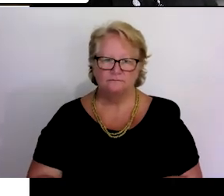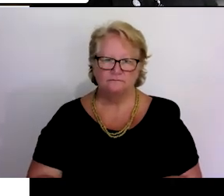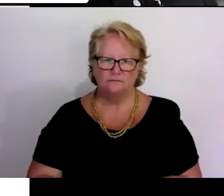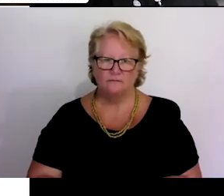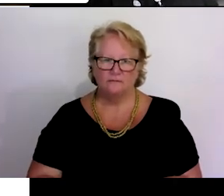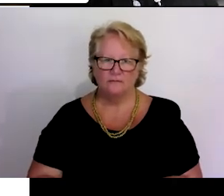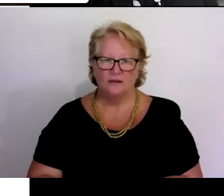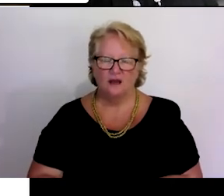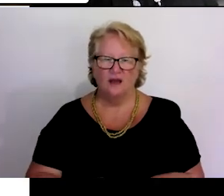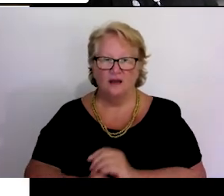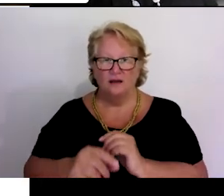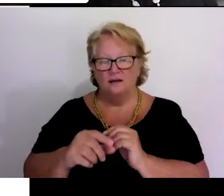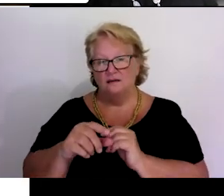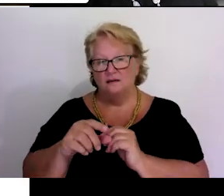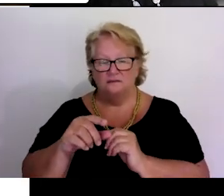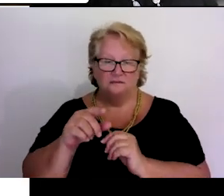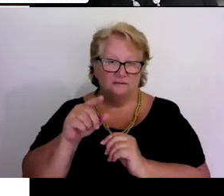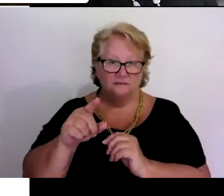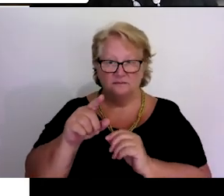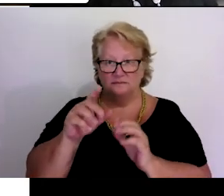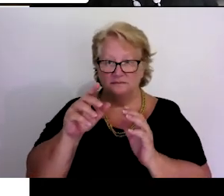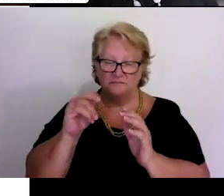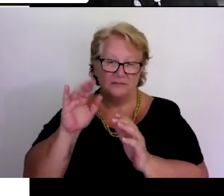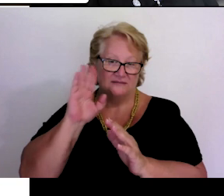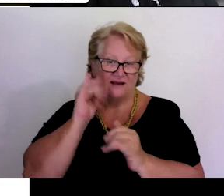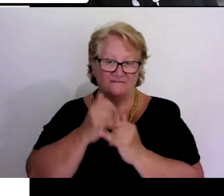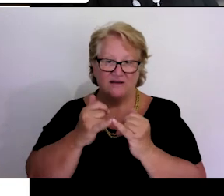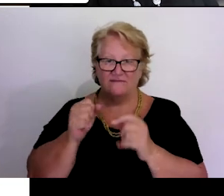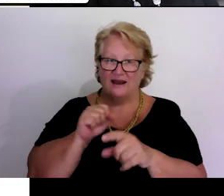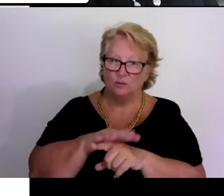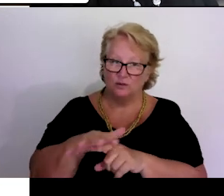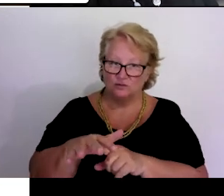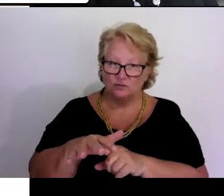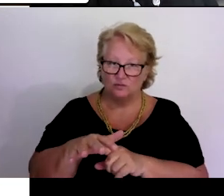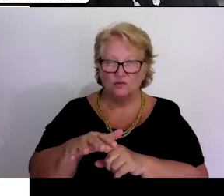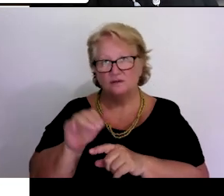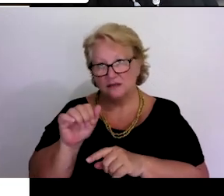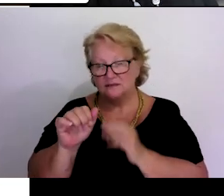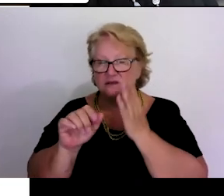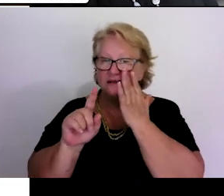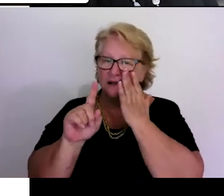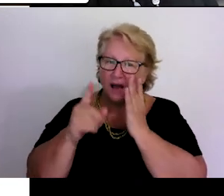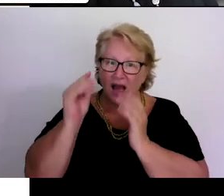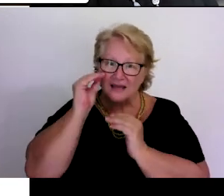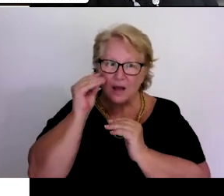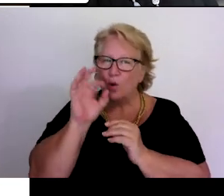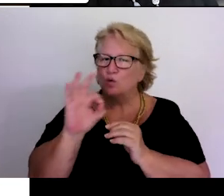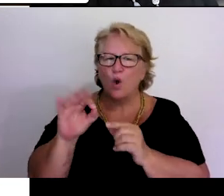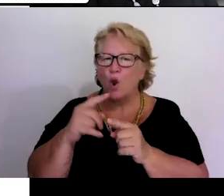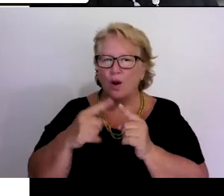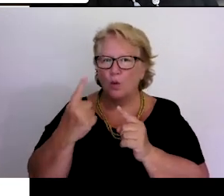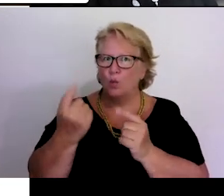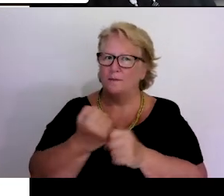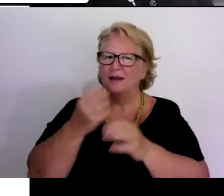While this sounds very influential, and in many ways it is, the council is actually not the only decision-making body within the existing